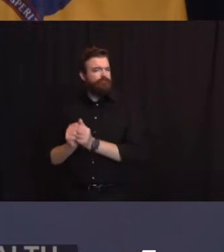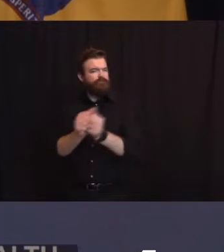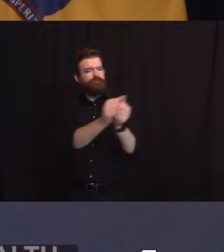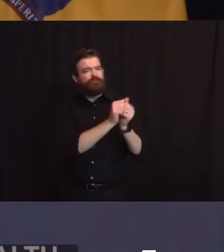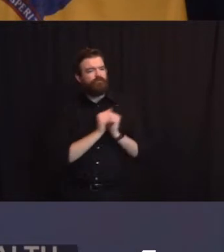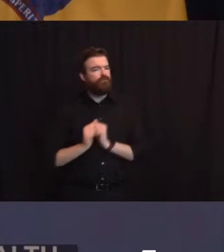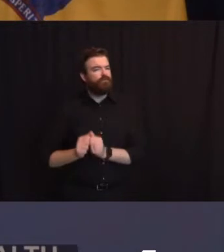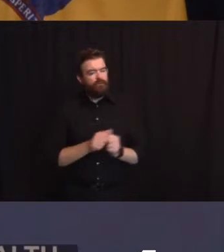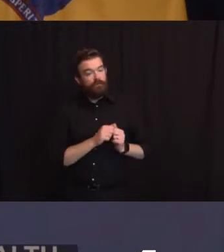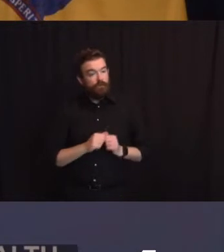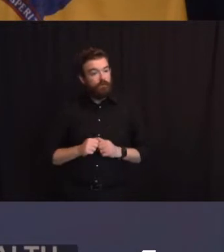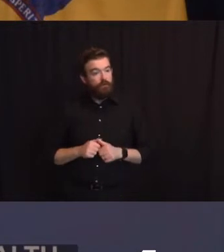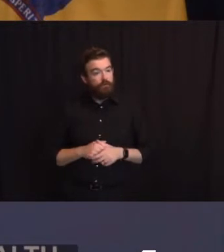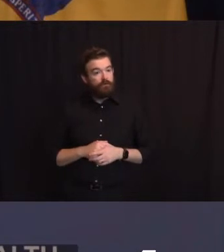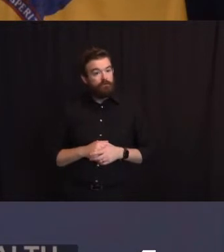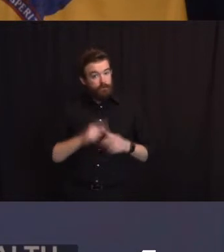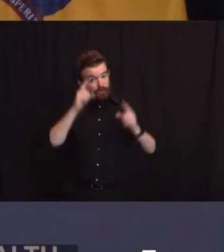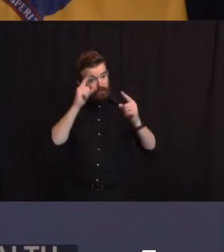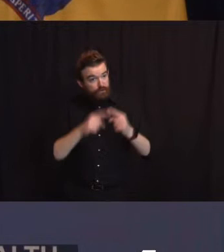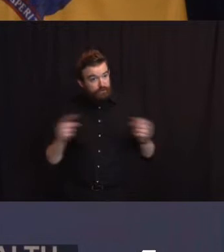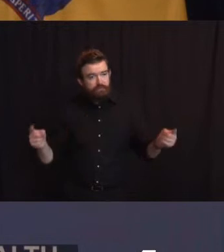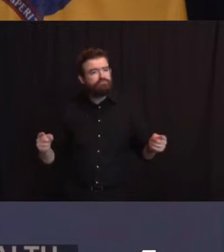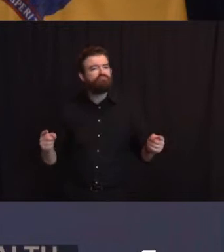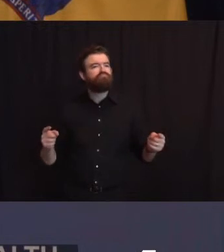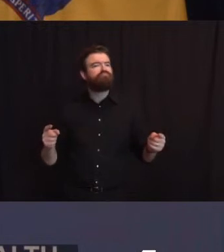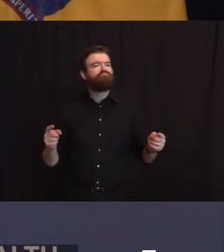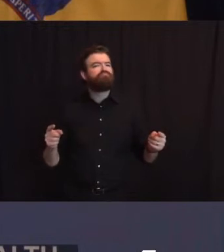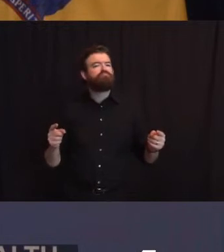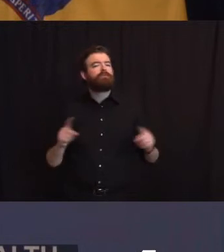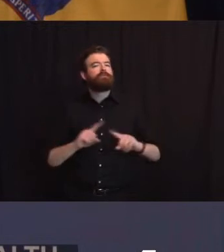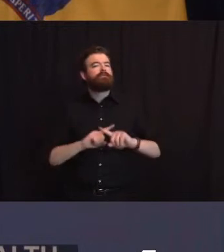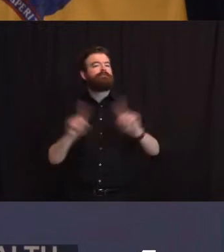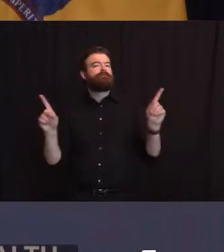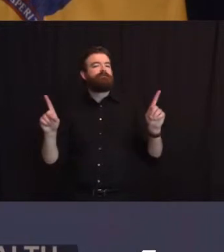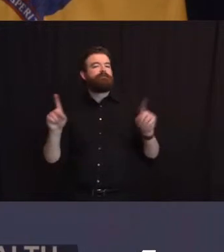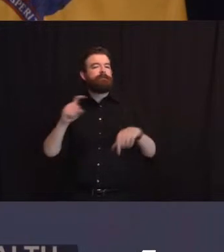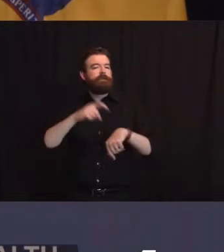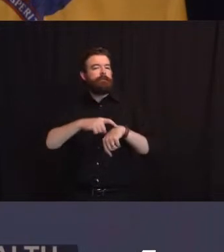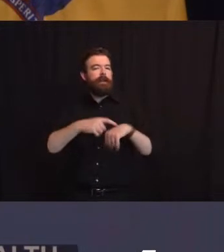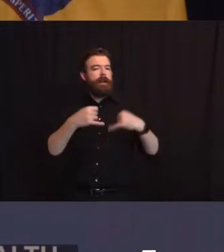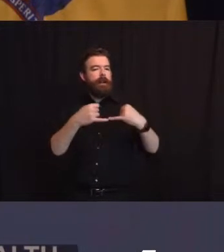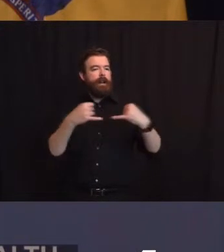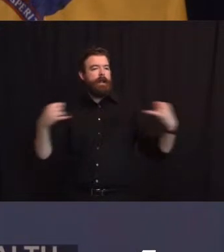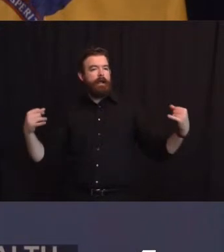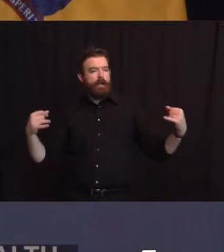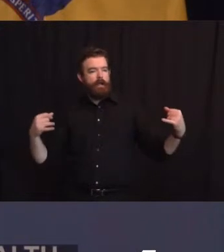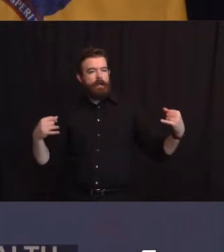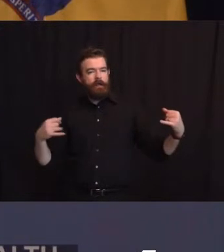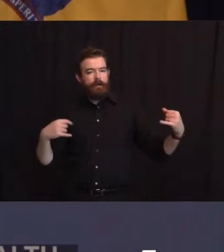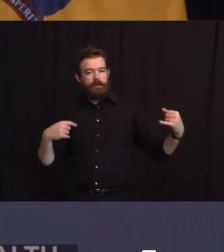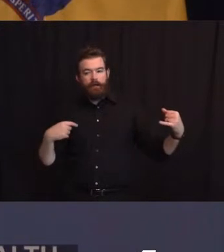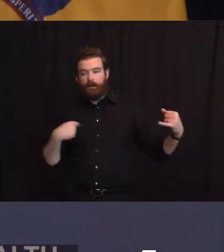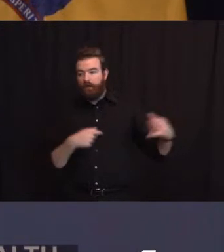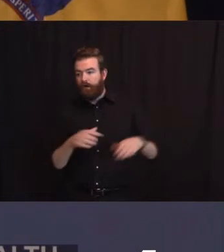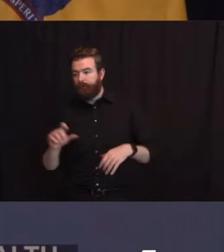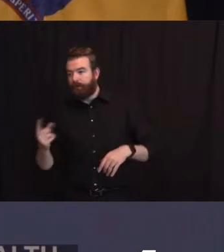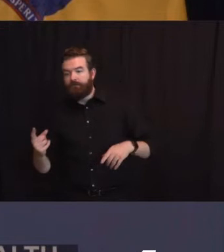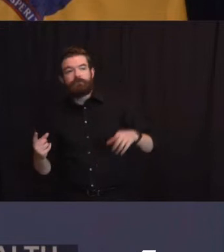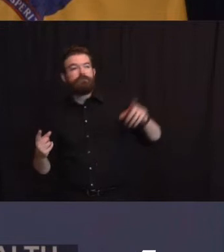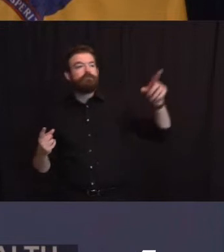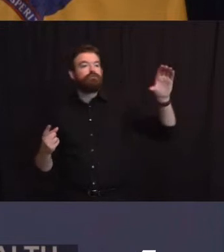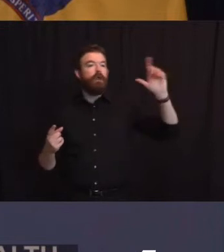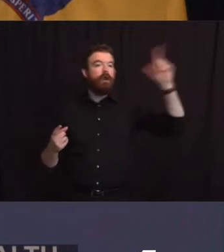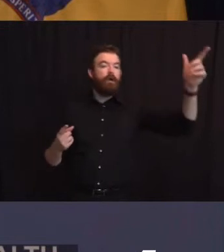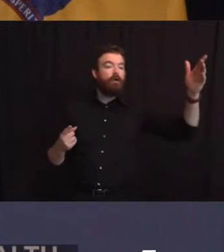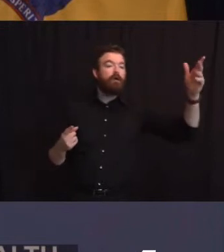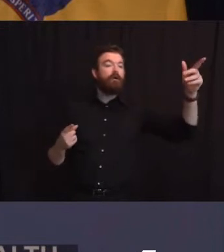timing. I just don't want to get burned. I don't want to go back. We're the only state in America that has not gone back once, and I don't want to